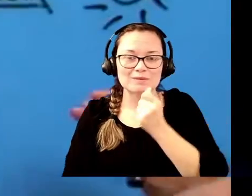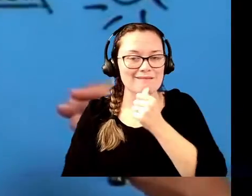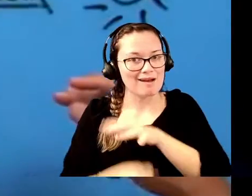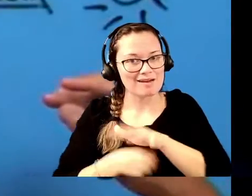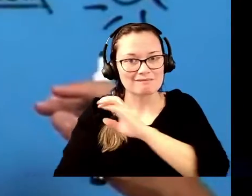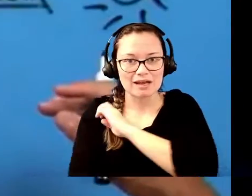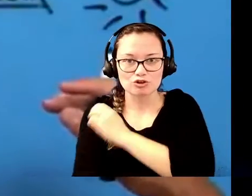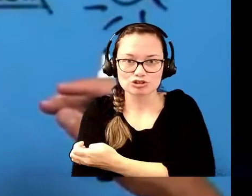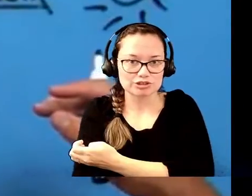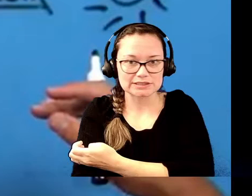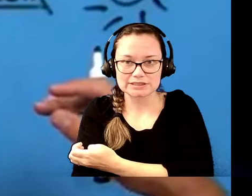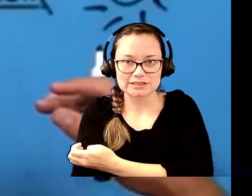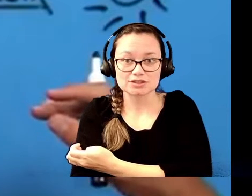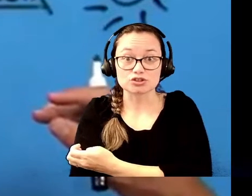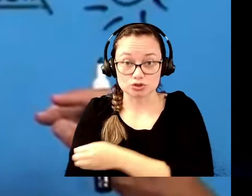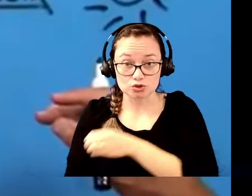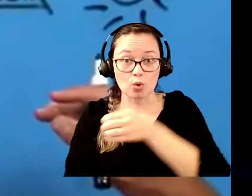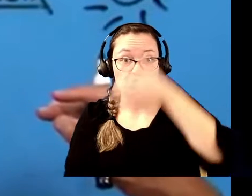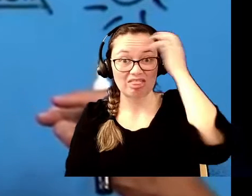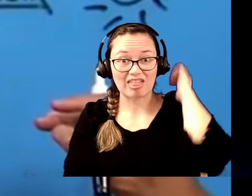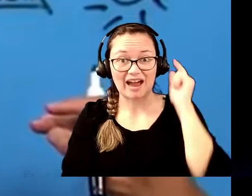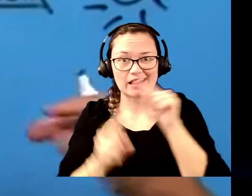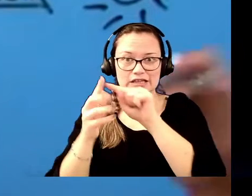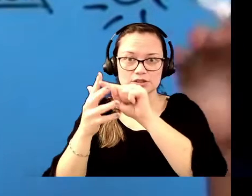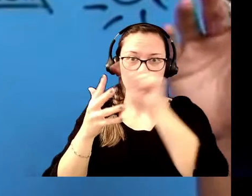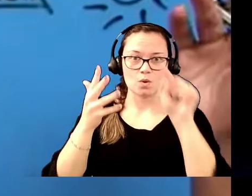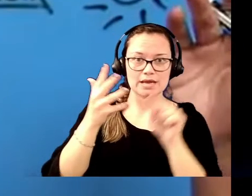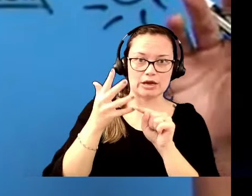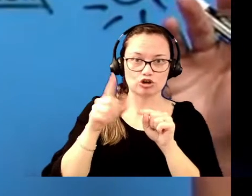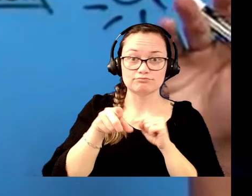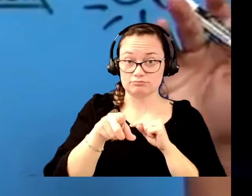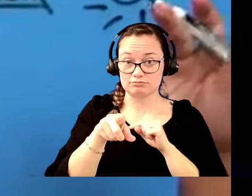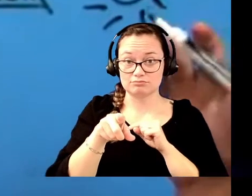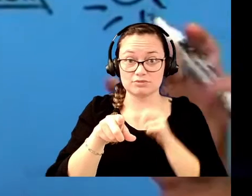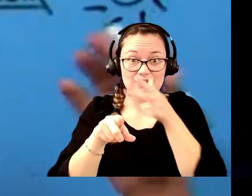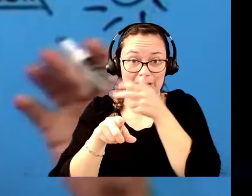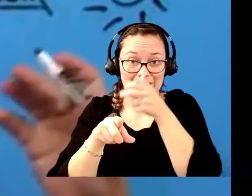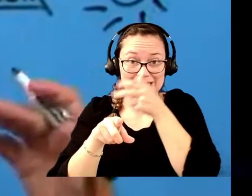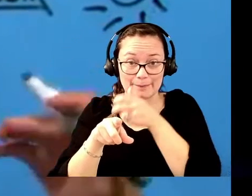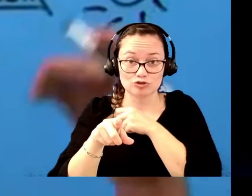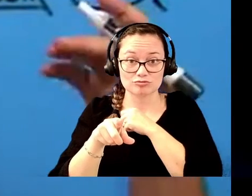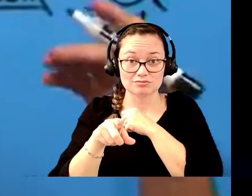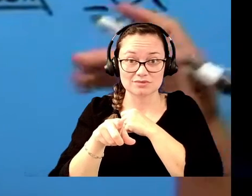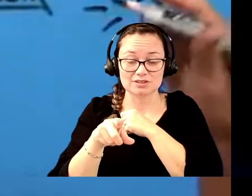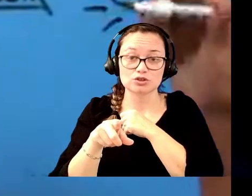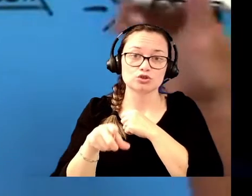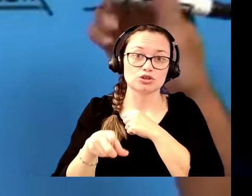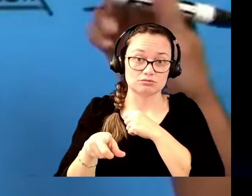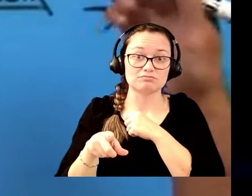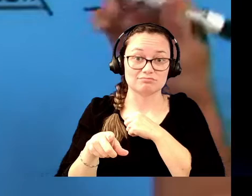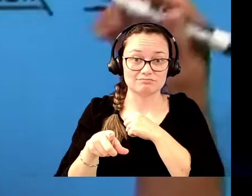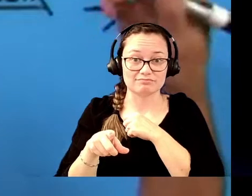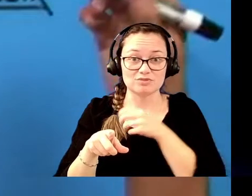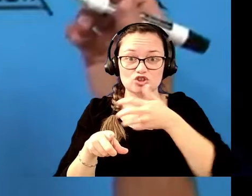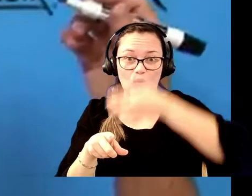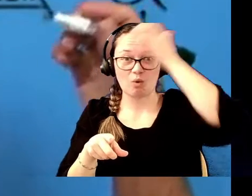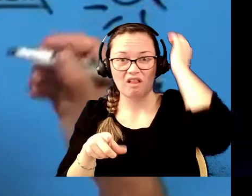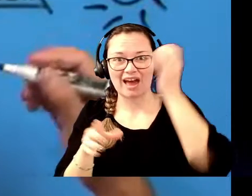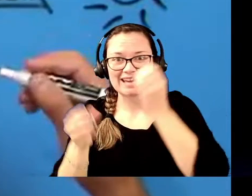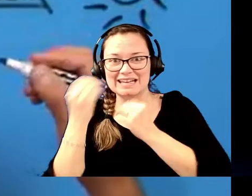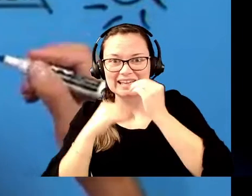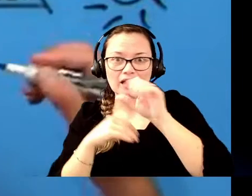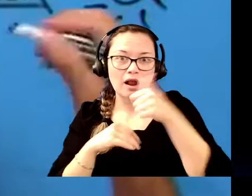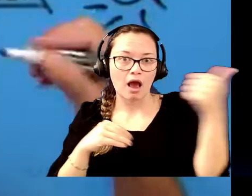going to have to come all the way down here to those primary consumers, and that's what it feeds on, right? Lions are feeding on zebras and those types of grazing